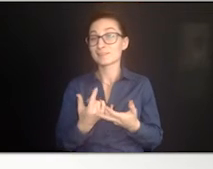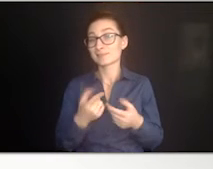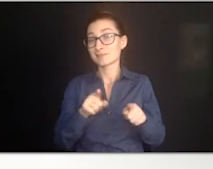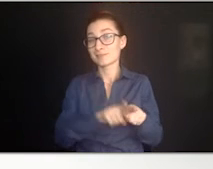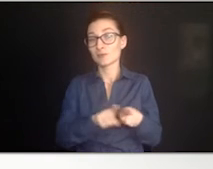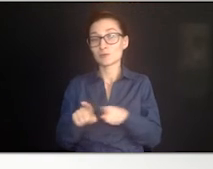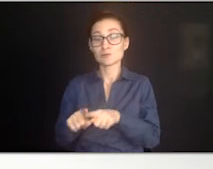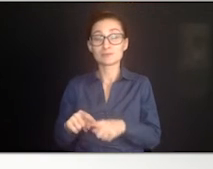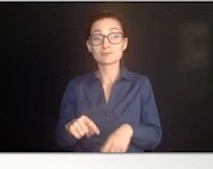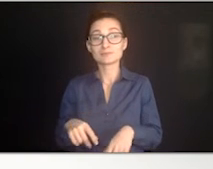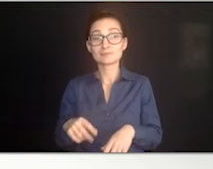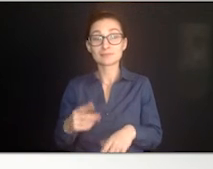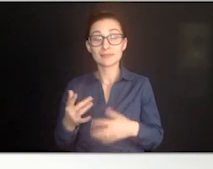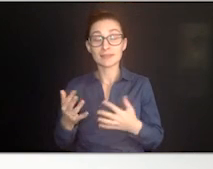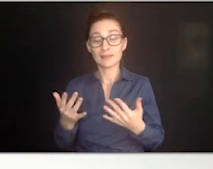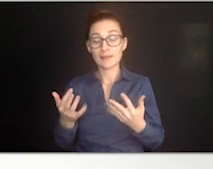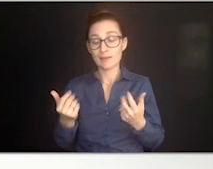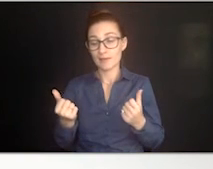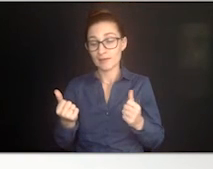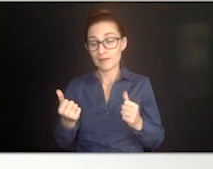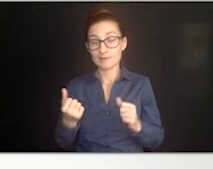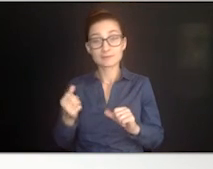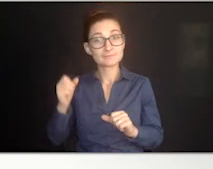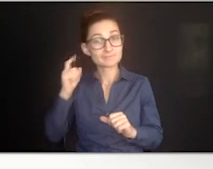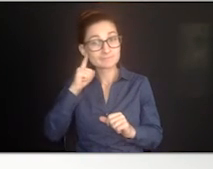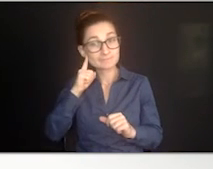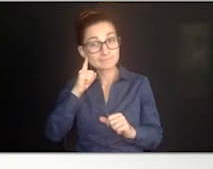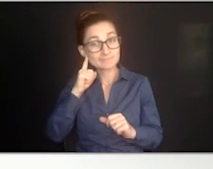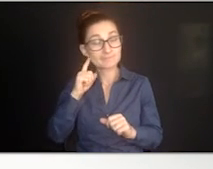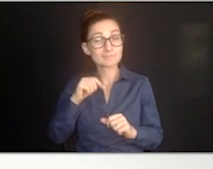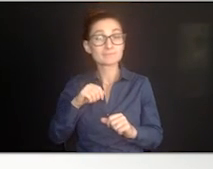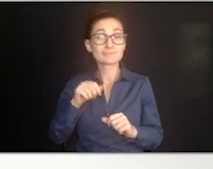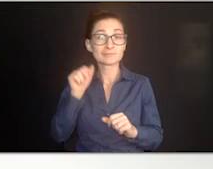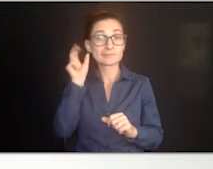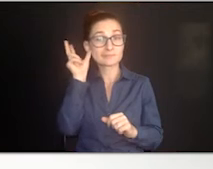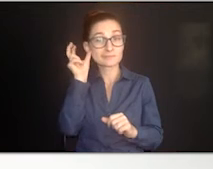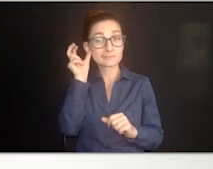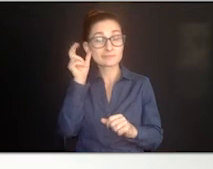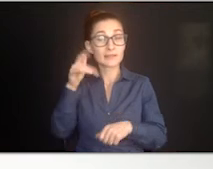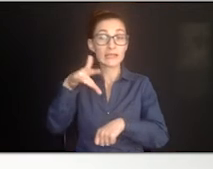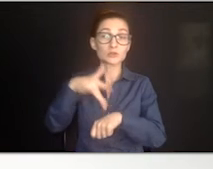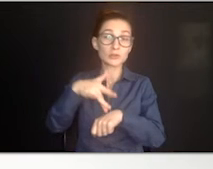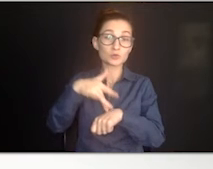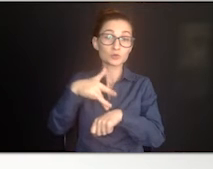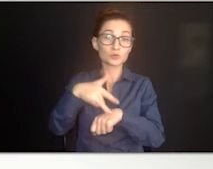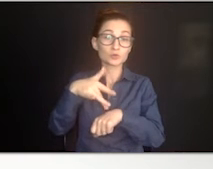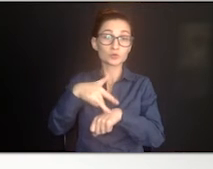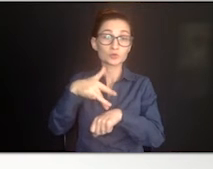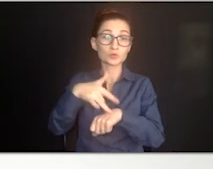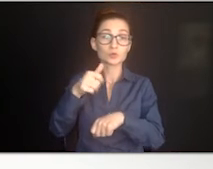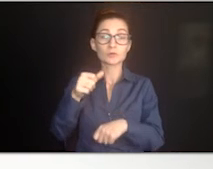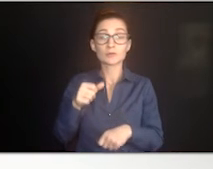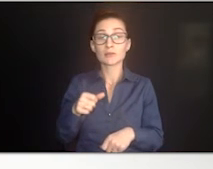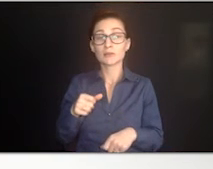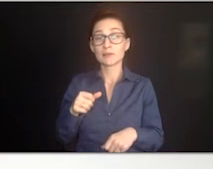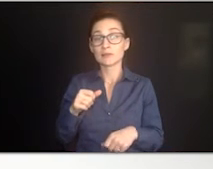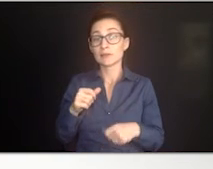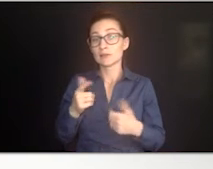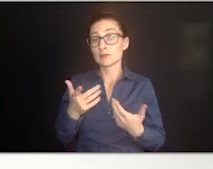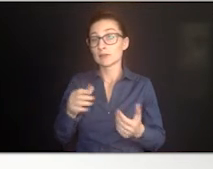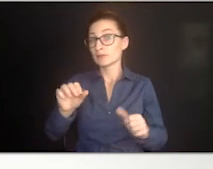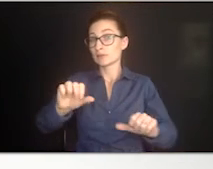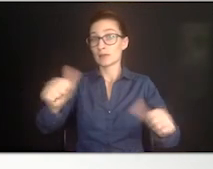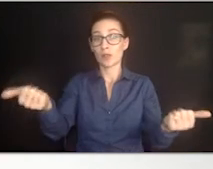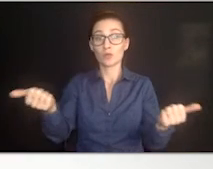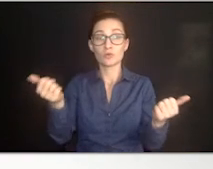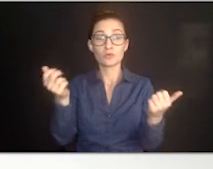also learning through their auditory channels, their touch channels, using whatever kind of